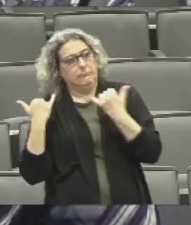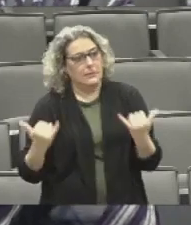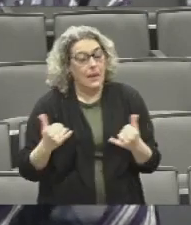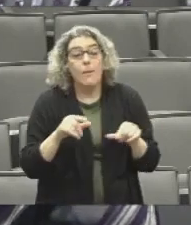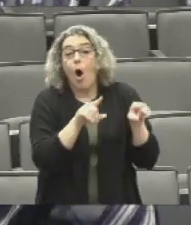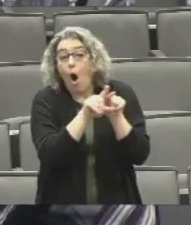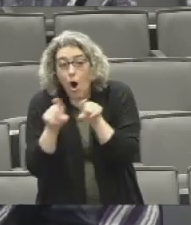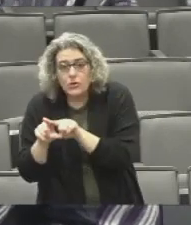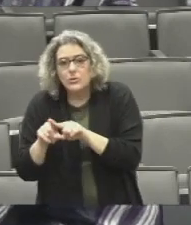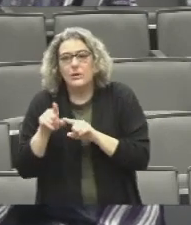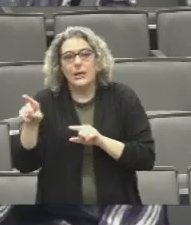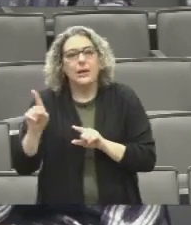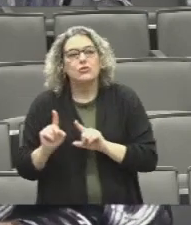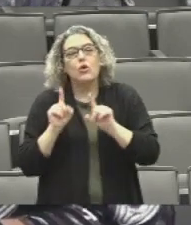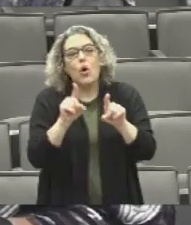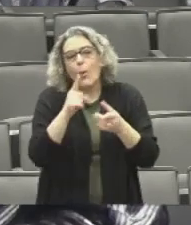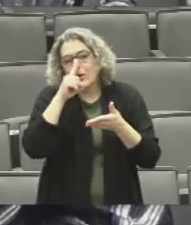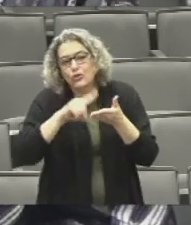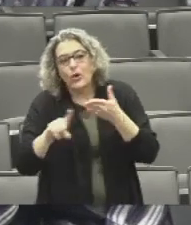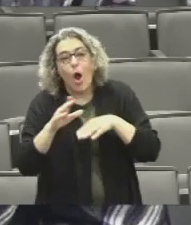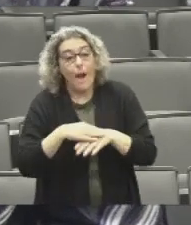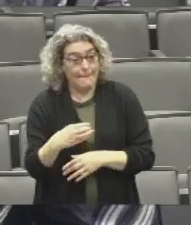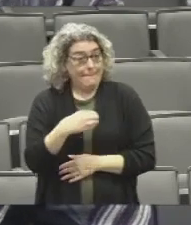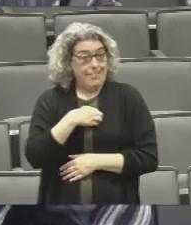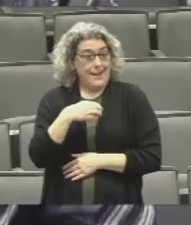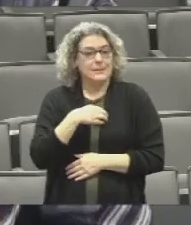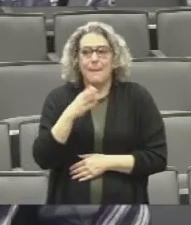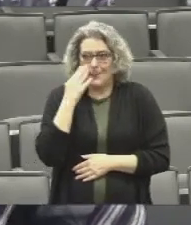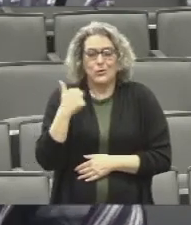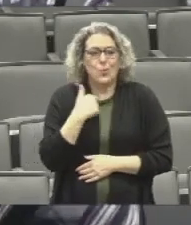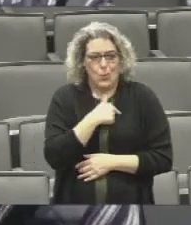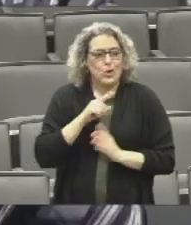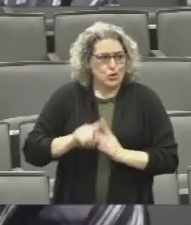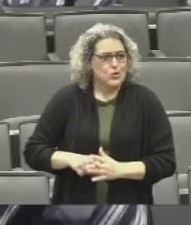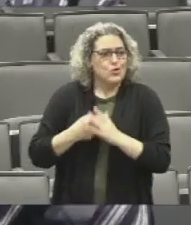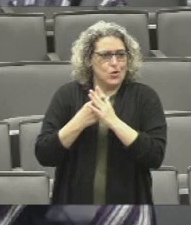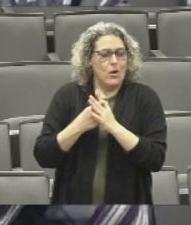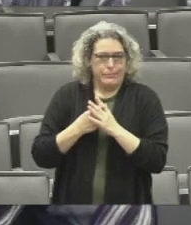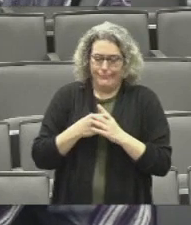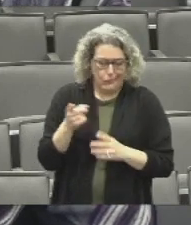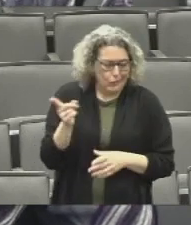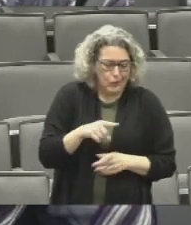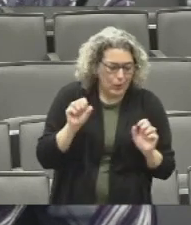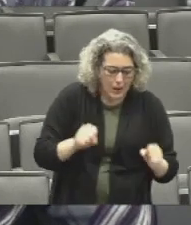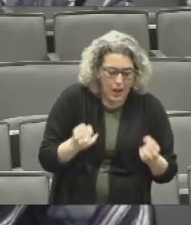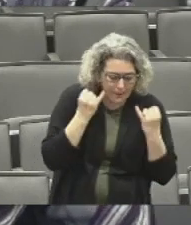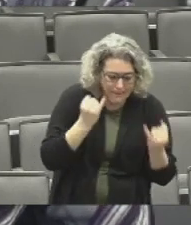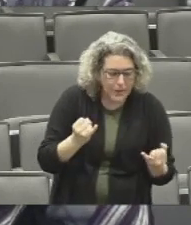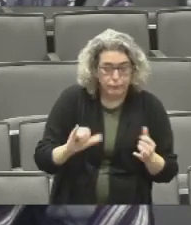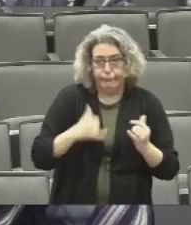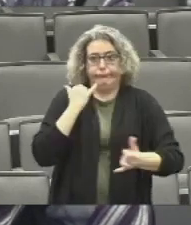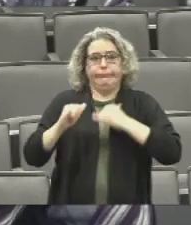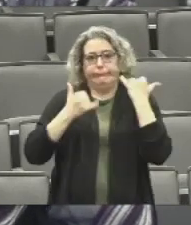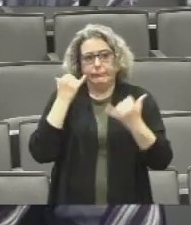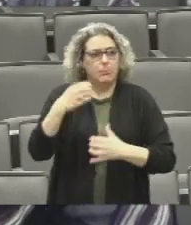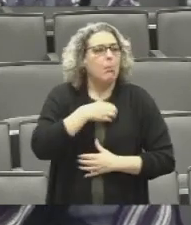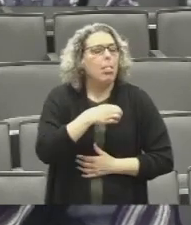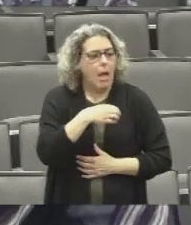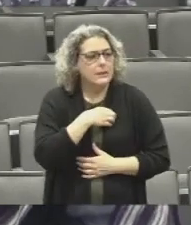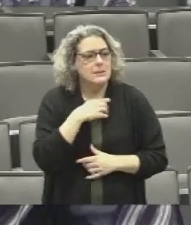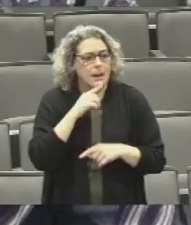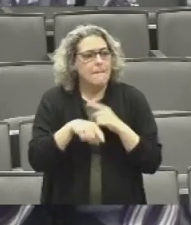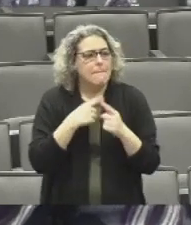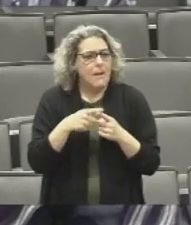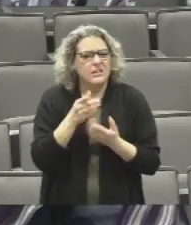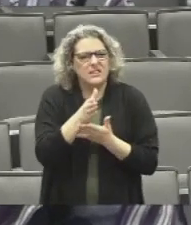going out on complaints, because now we are starting to get, of course, as you can imagine, a lot of complaints from some